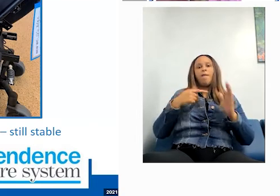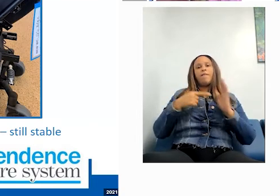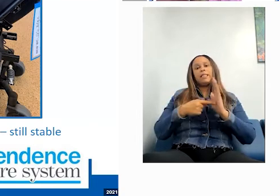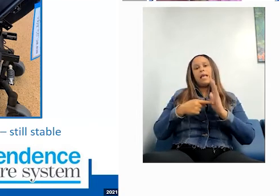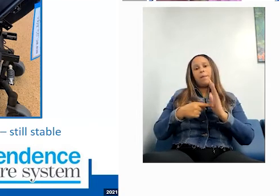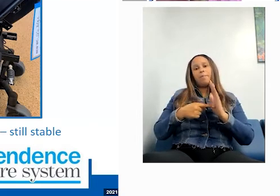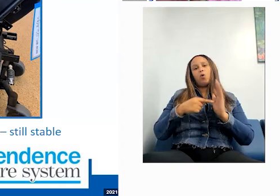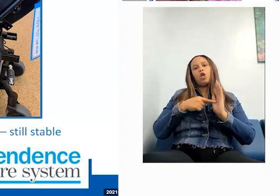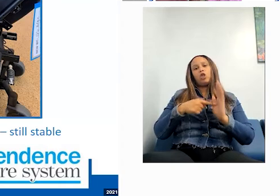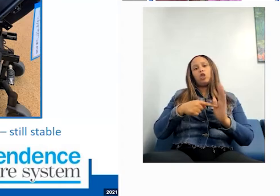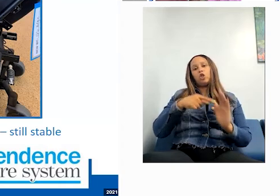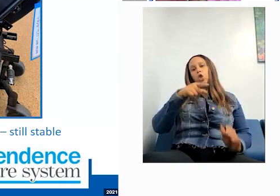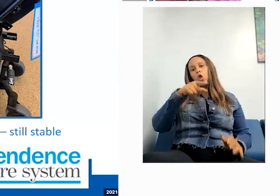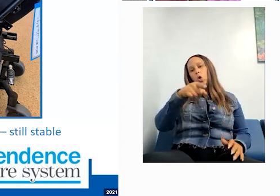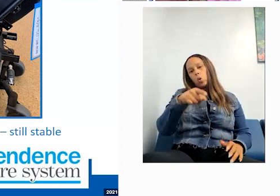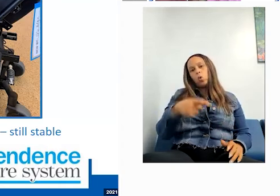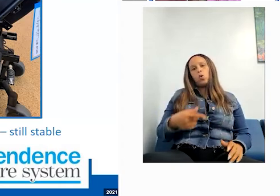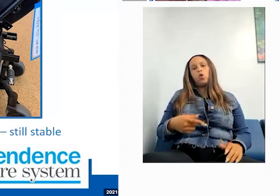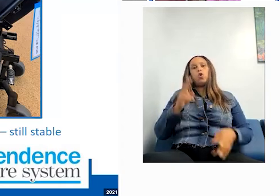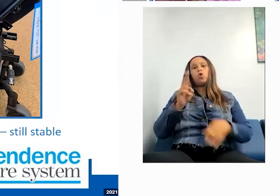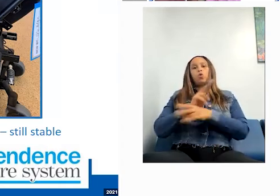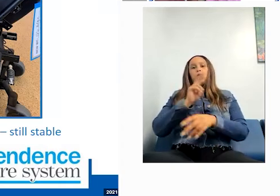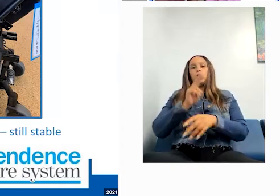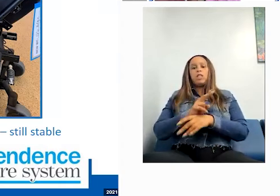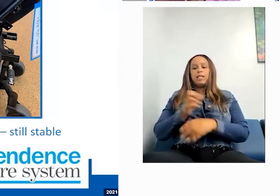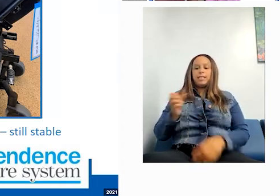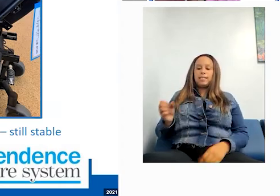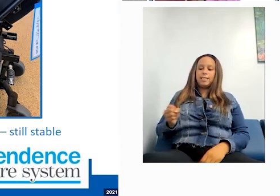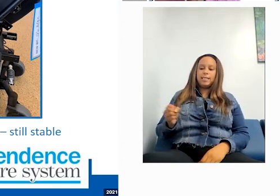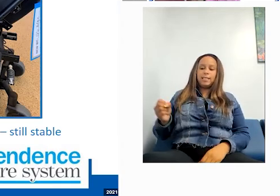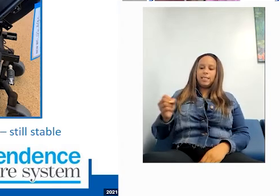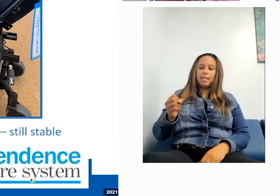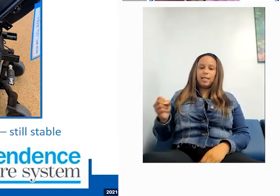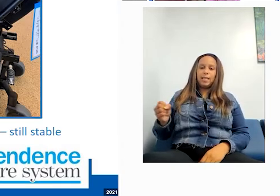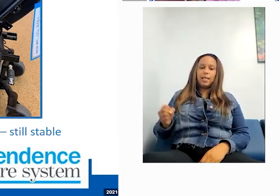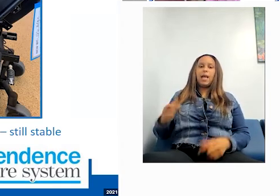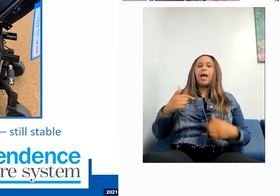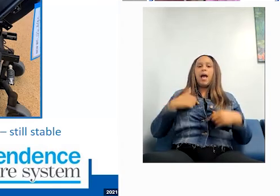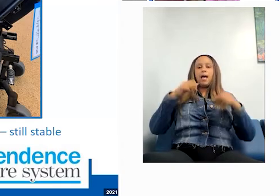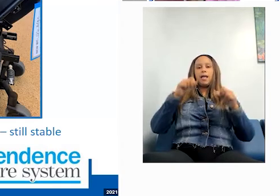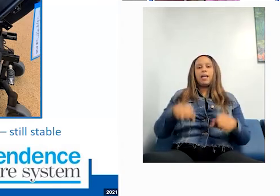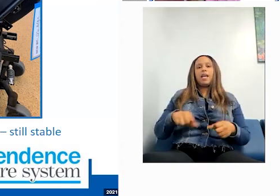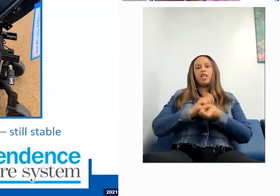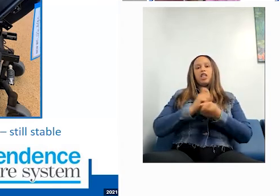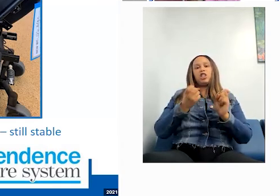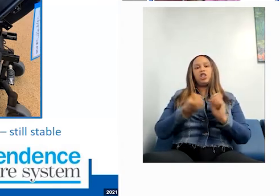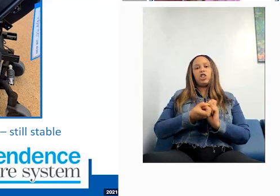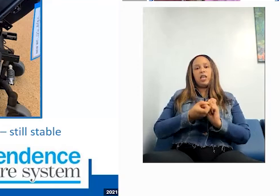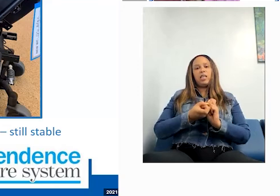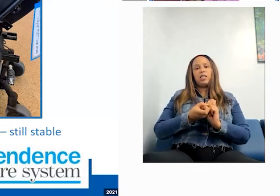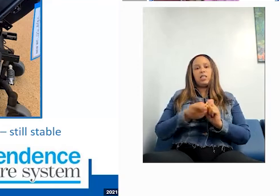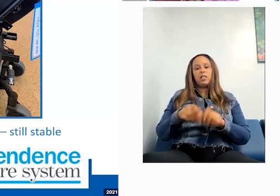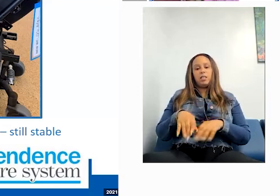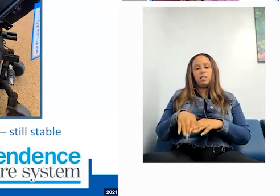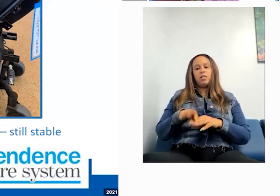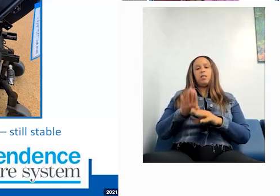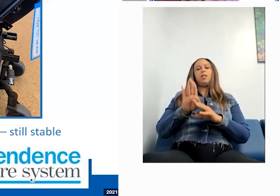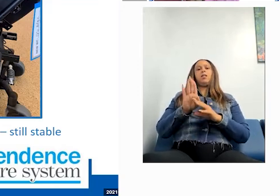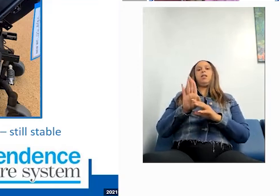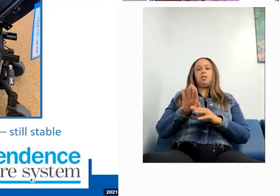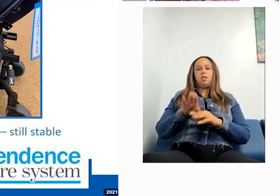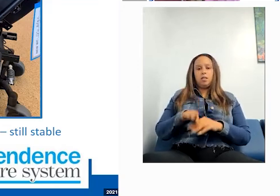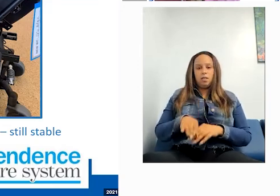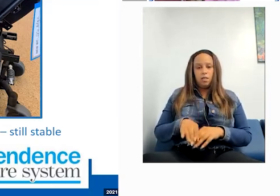us that using the joystick, I can change the tilt of the chair. By changing the tilt